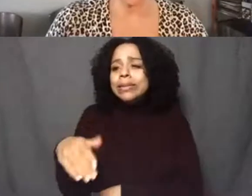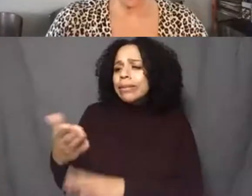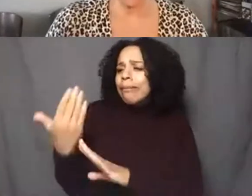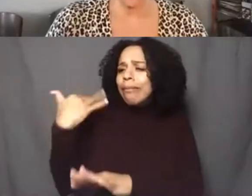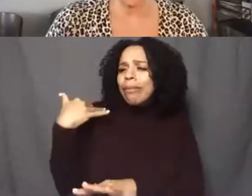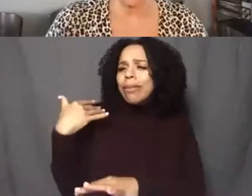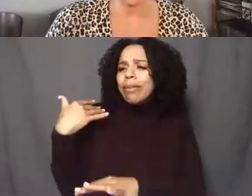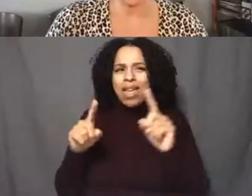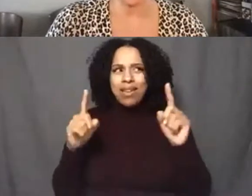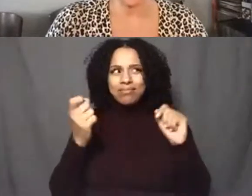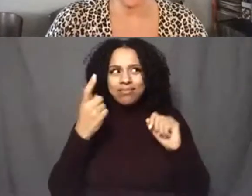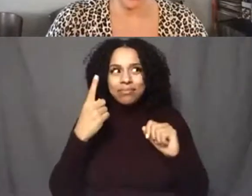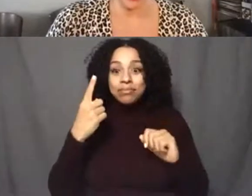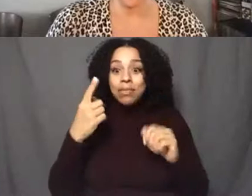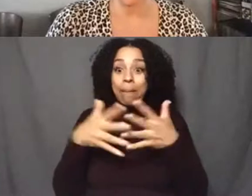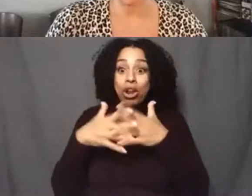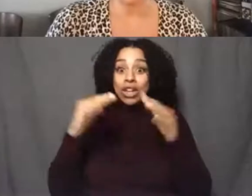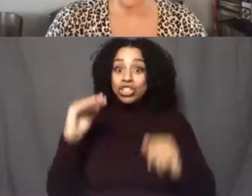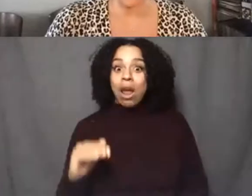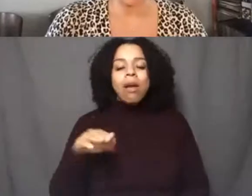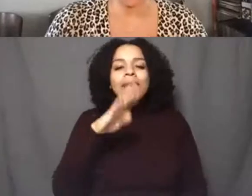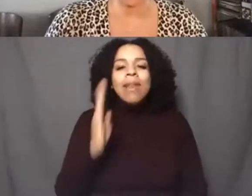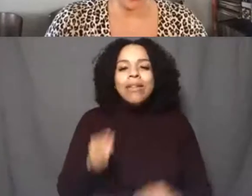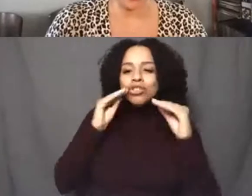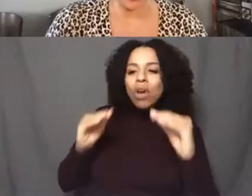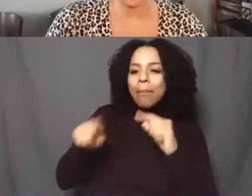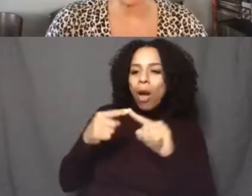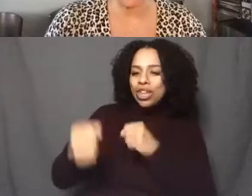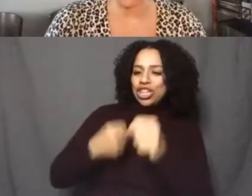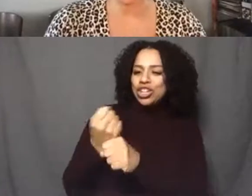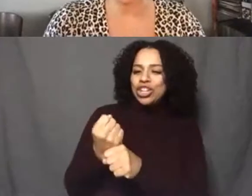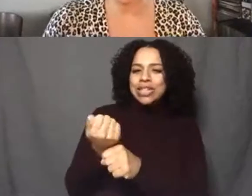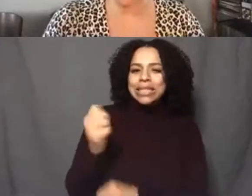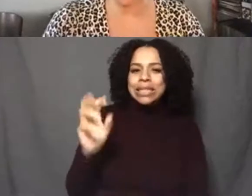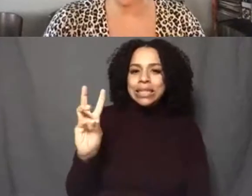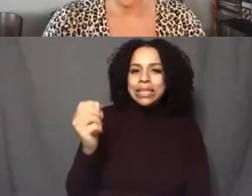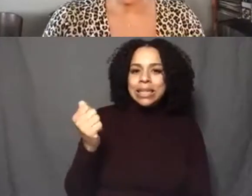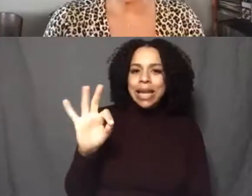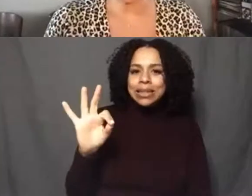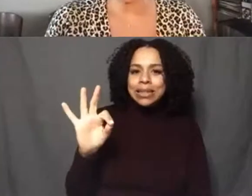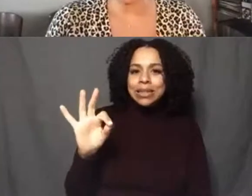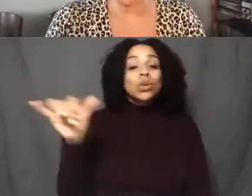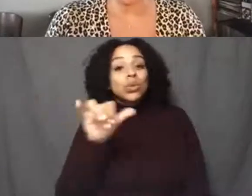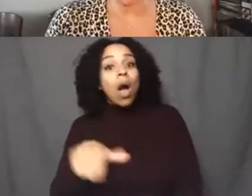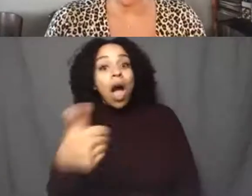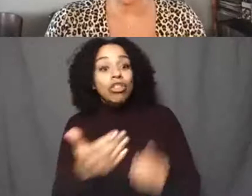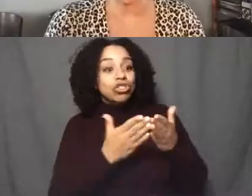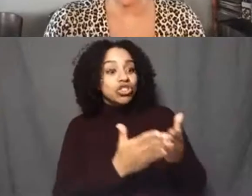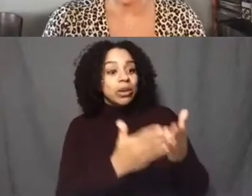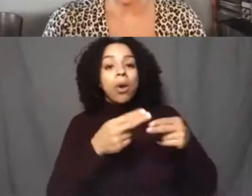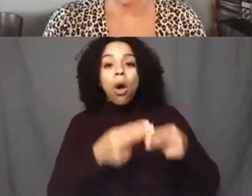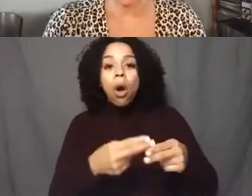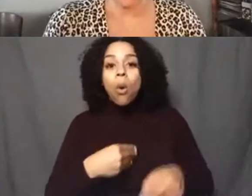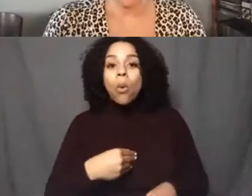is really taught about the year 1619 and another ship called the White Lion, which was just as important, really speaks to that